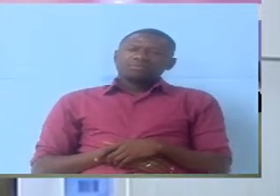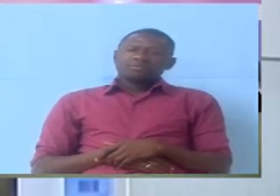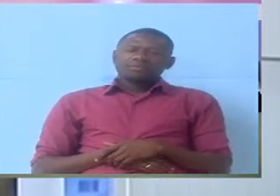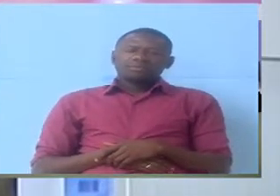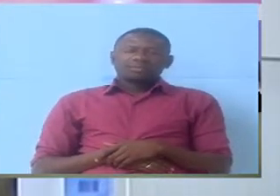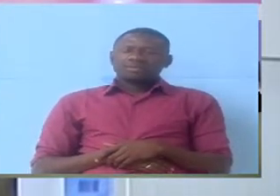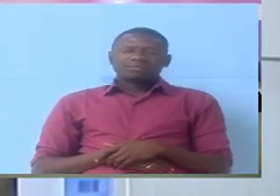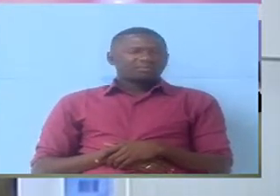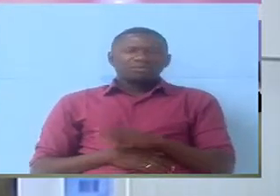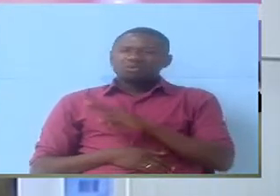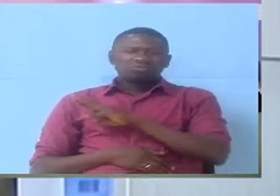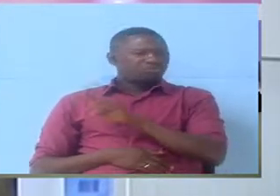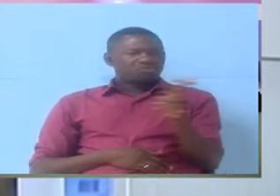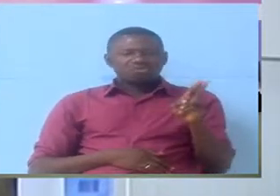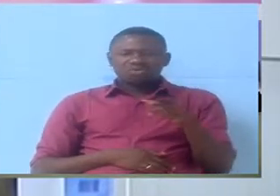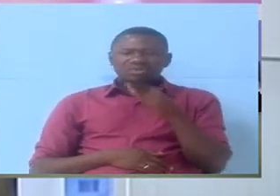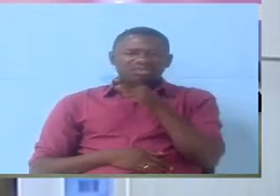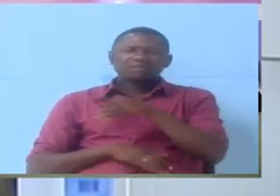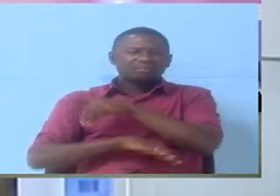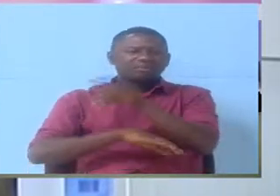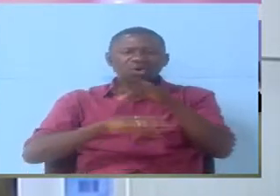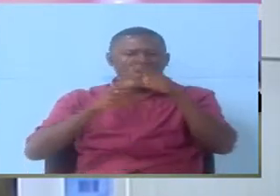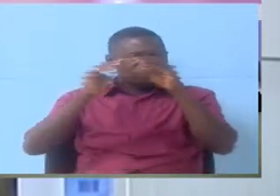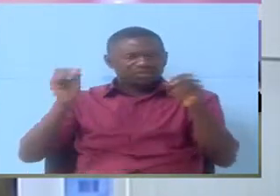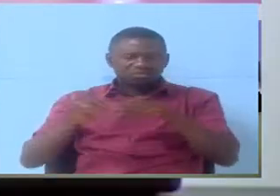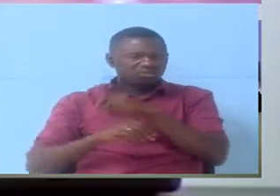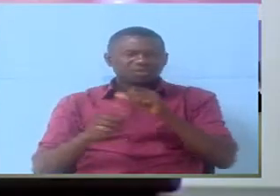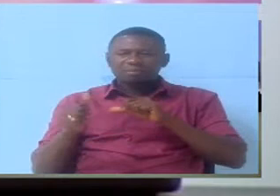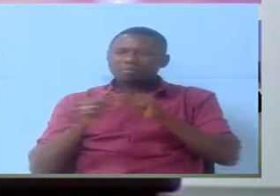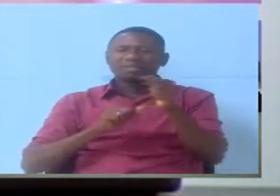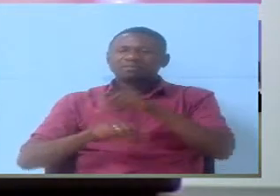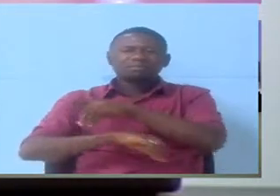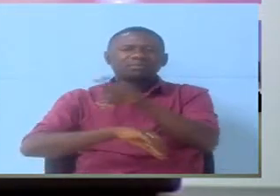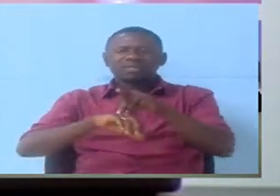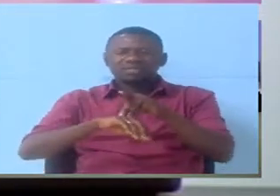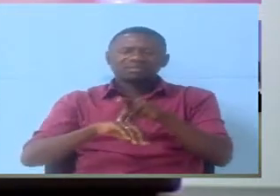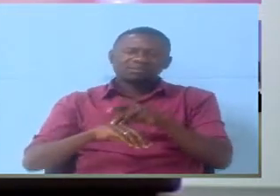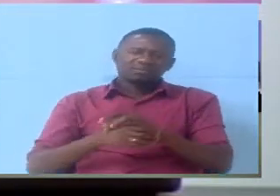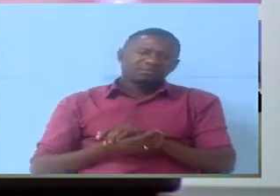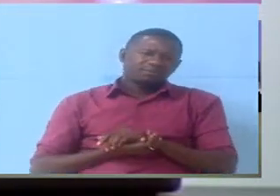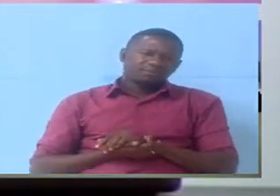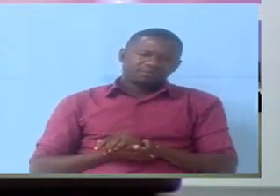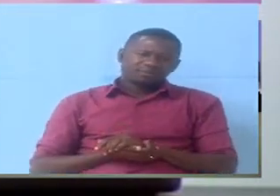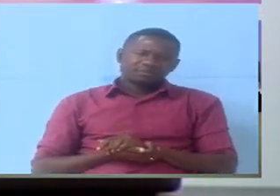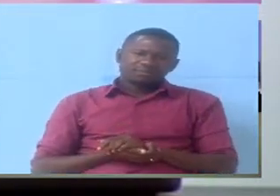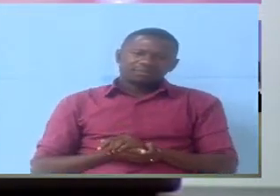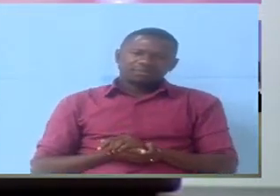Absolutely not. Honey, council. Have you in fact ever worked at traffic?